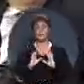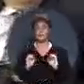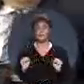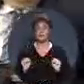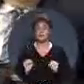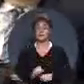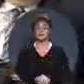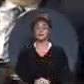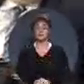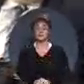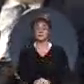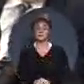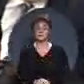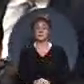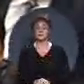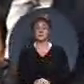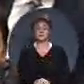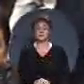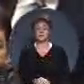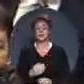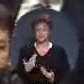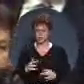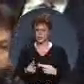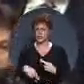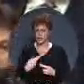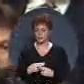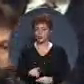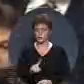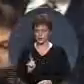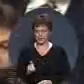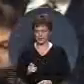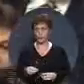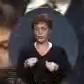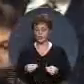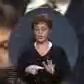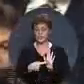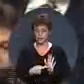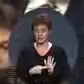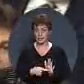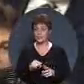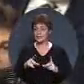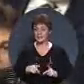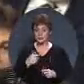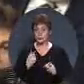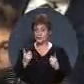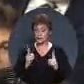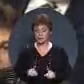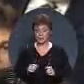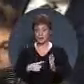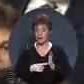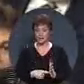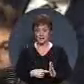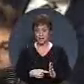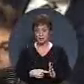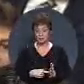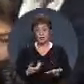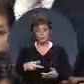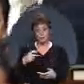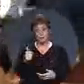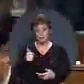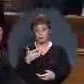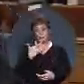I've answered the question. I gave an example. If the Honourable Member disagrees with the example, she is entitled to do so, but the facts speak for